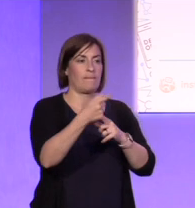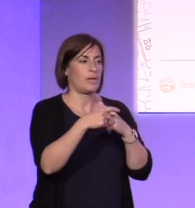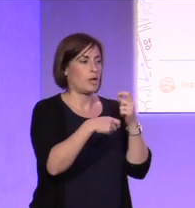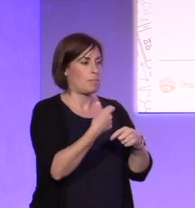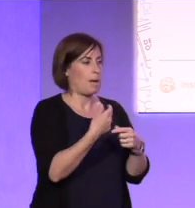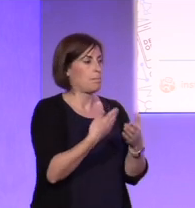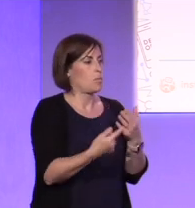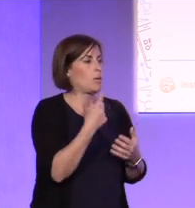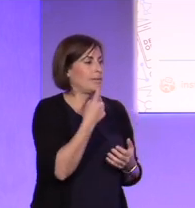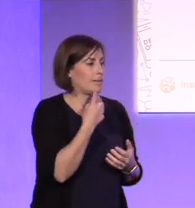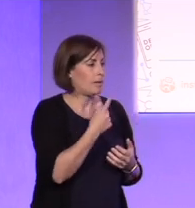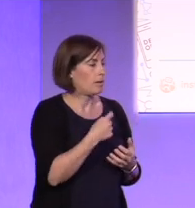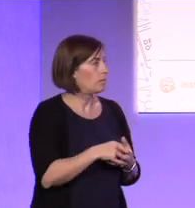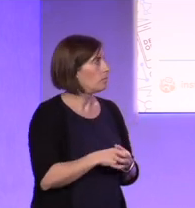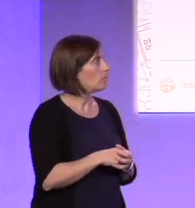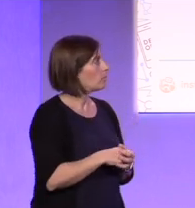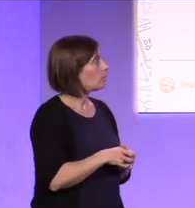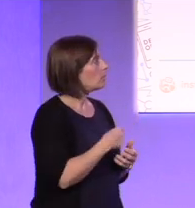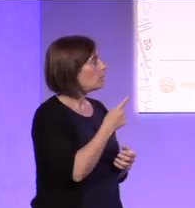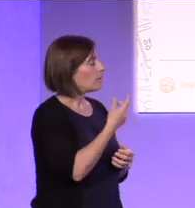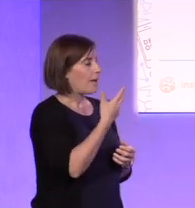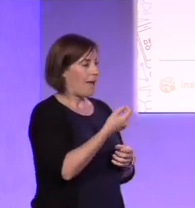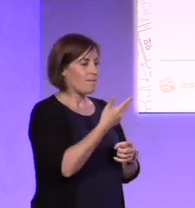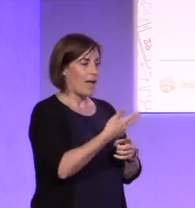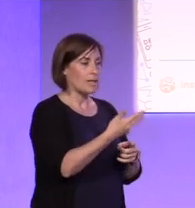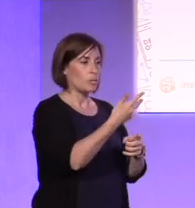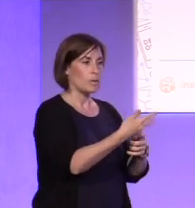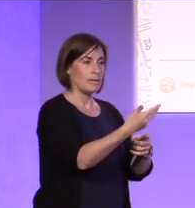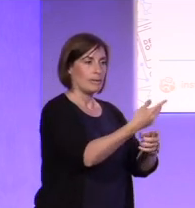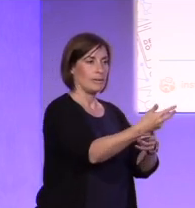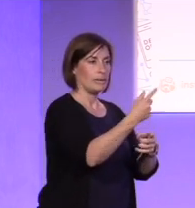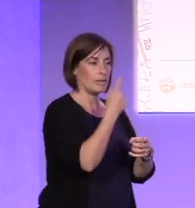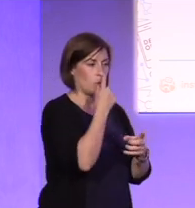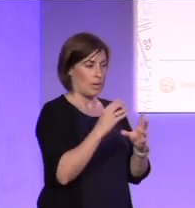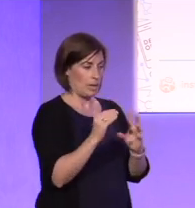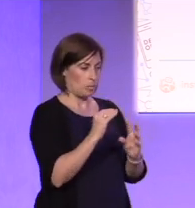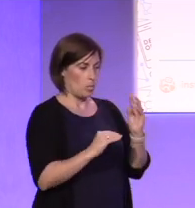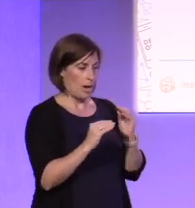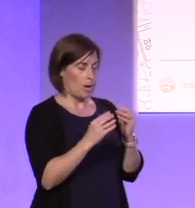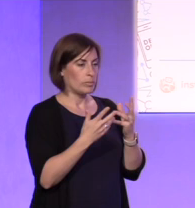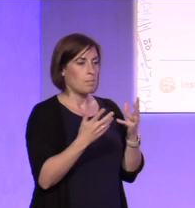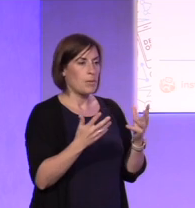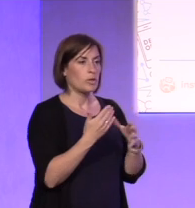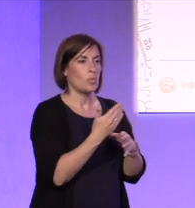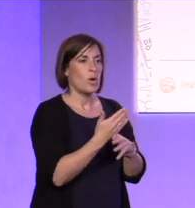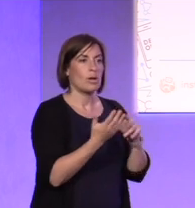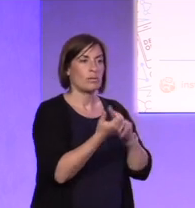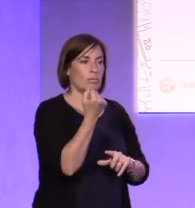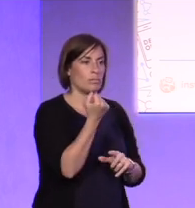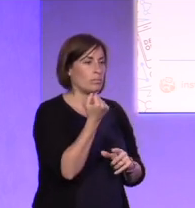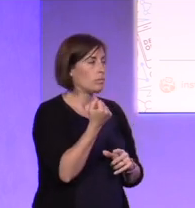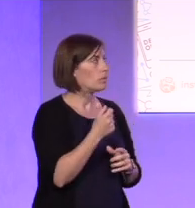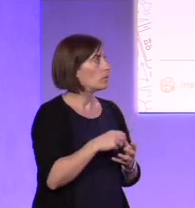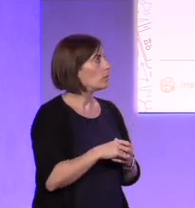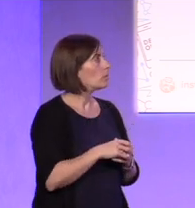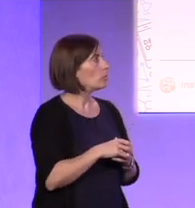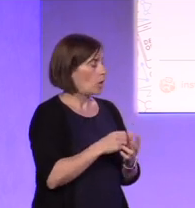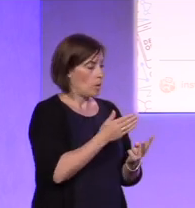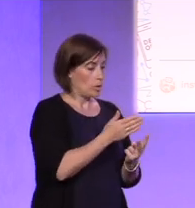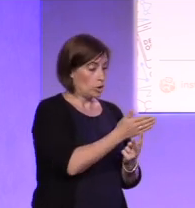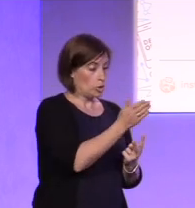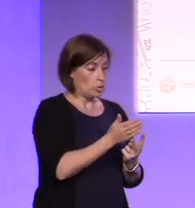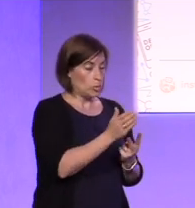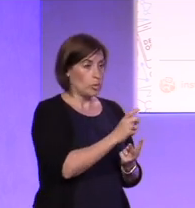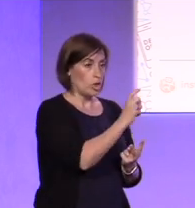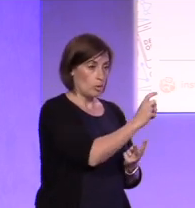as we call them, we started to see stability in the throughput for both of these two different work streams that we created, bespoke and commodity. And